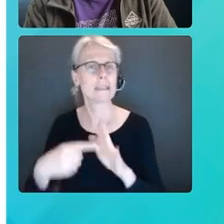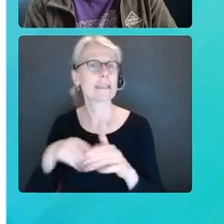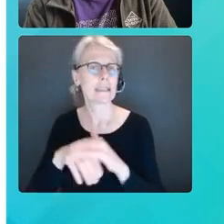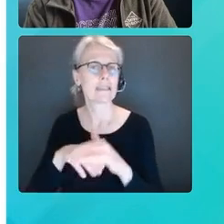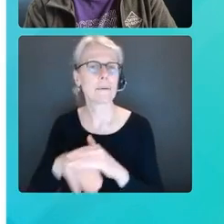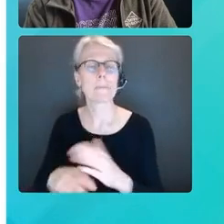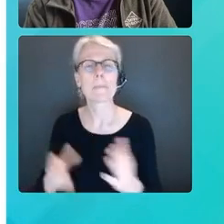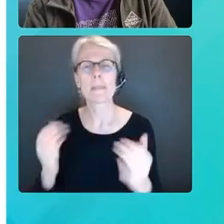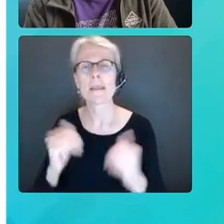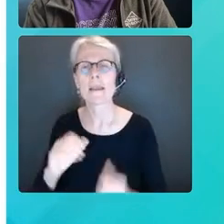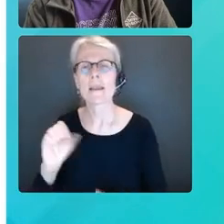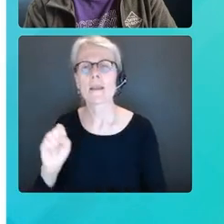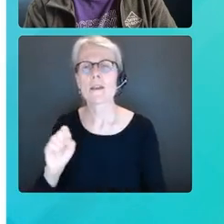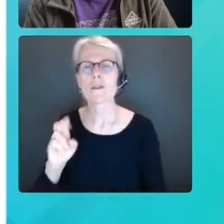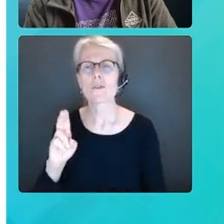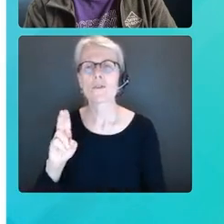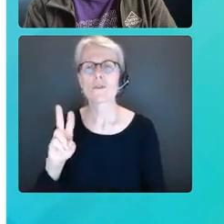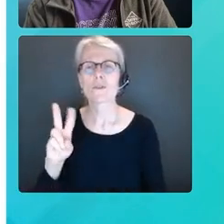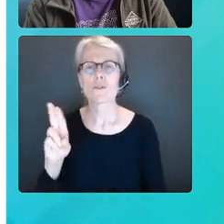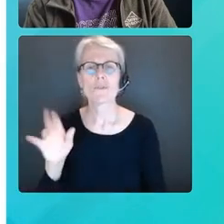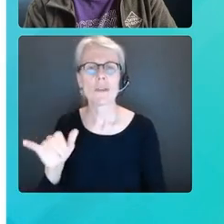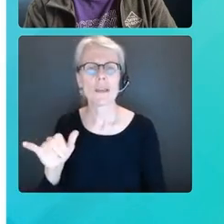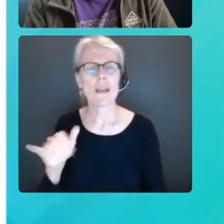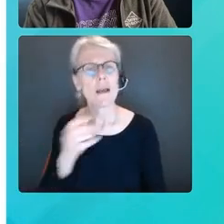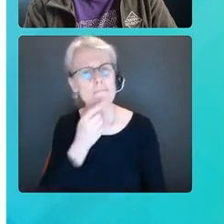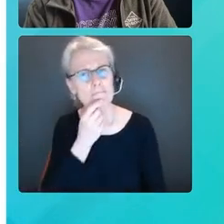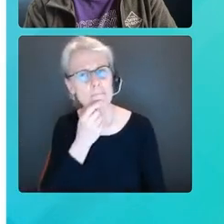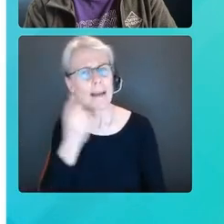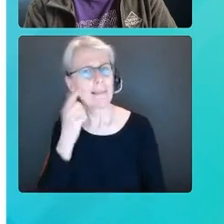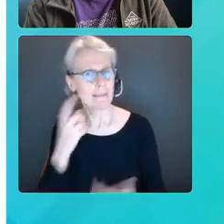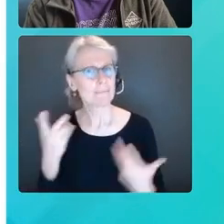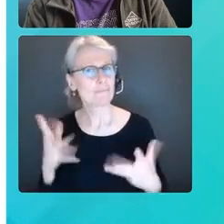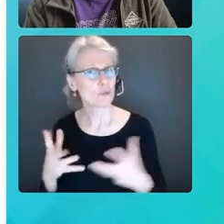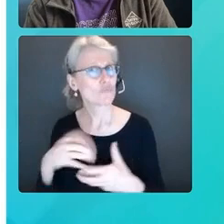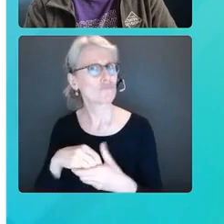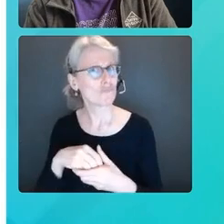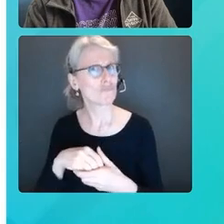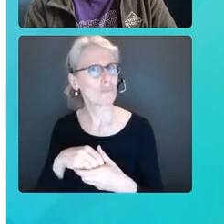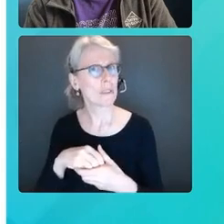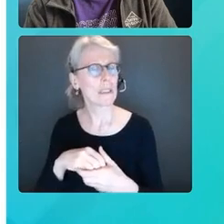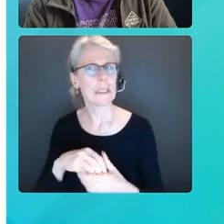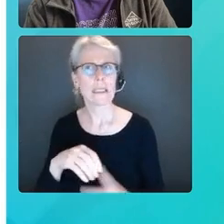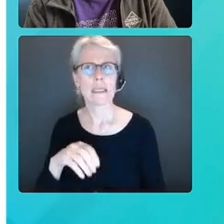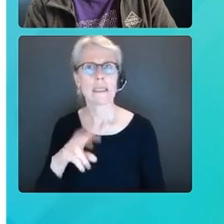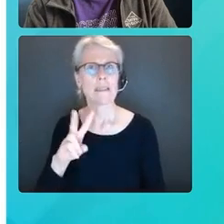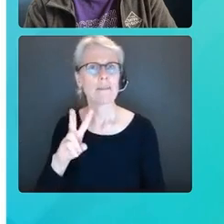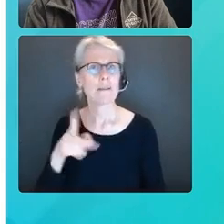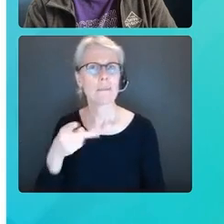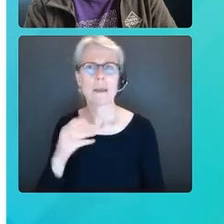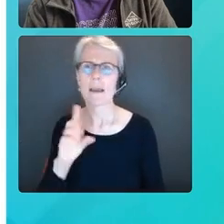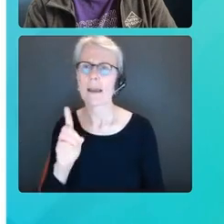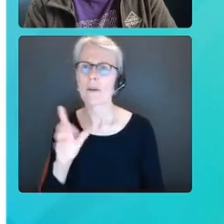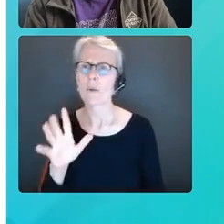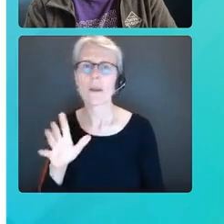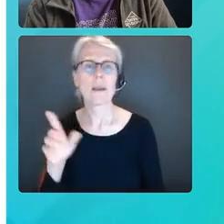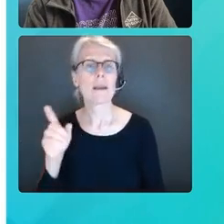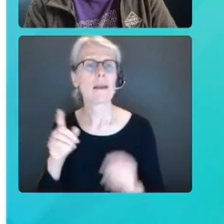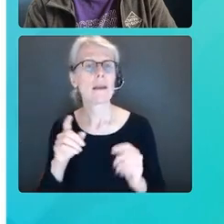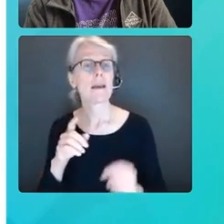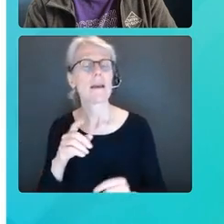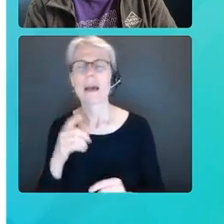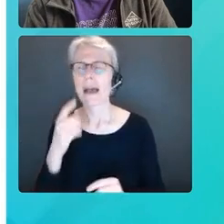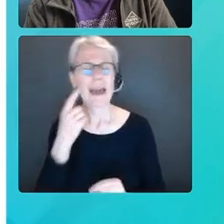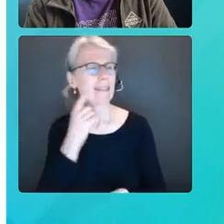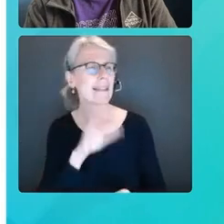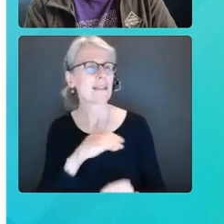survey, I'd have to open it up. I think that was included as one of the VPATs already. I think what they're referring to is the back